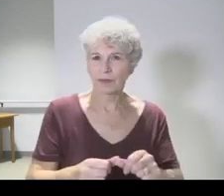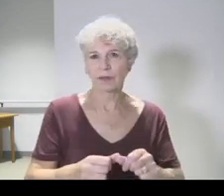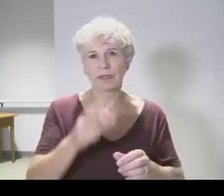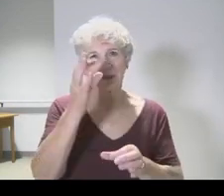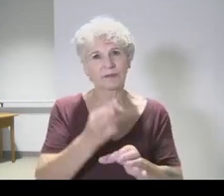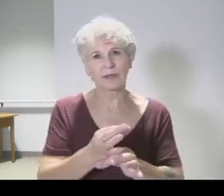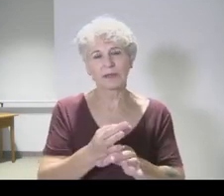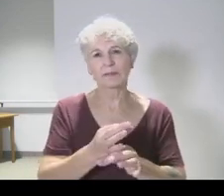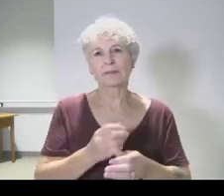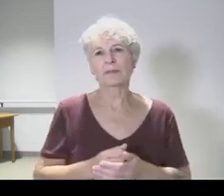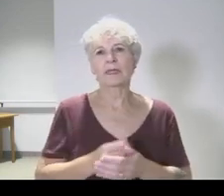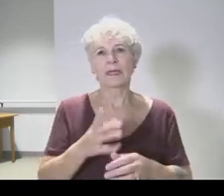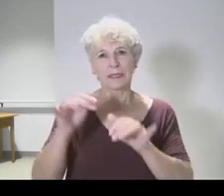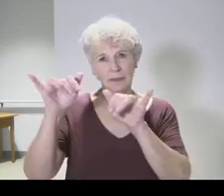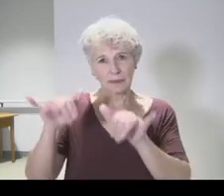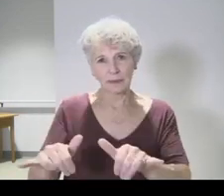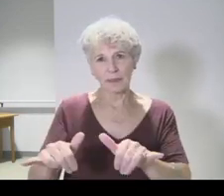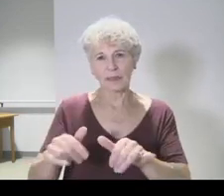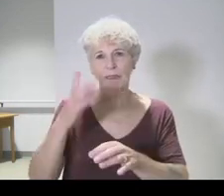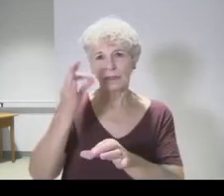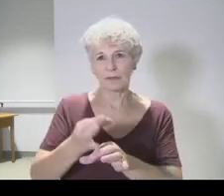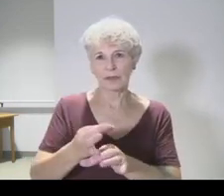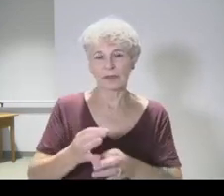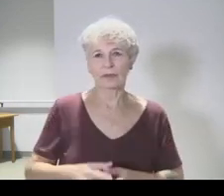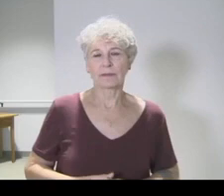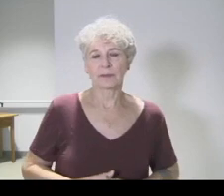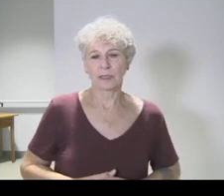And true believers remain in the faith.